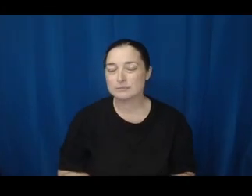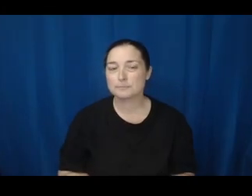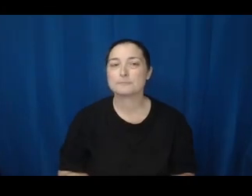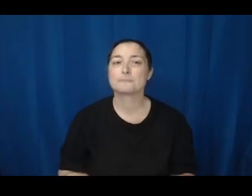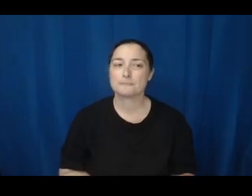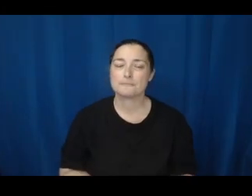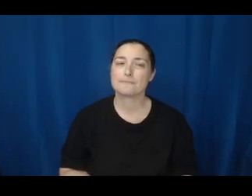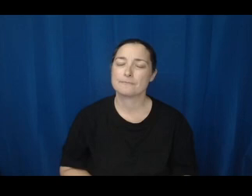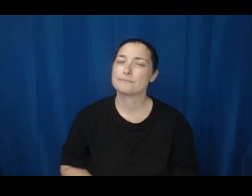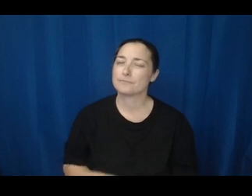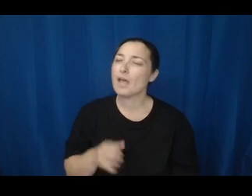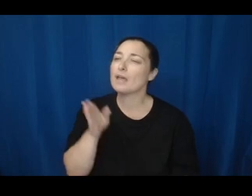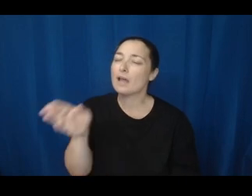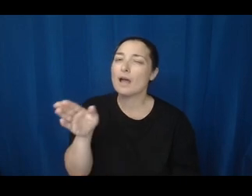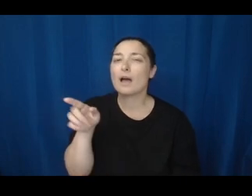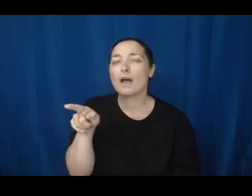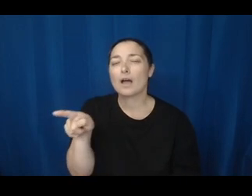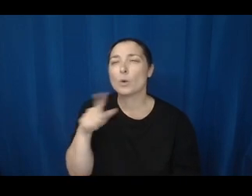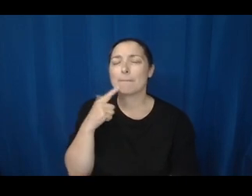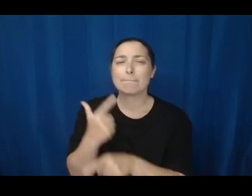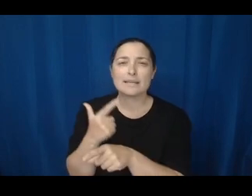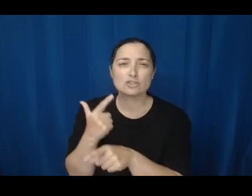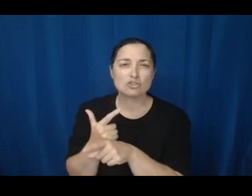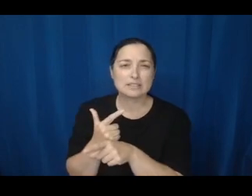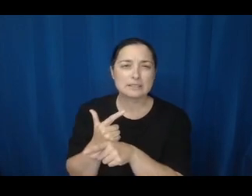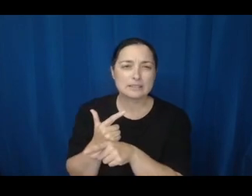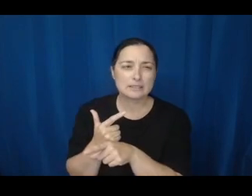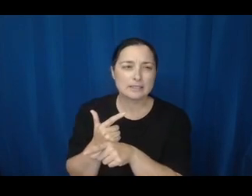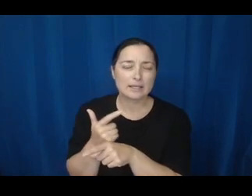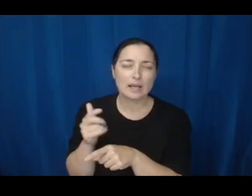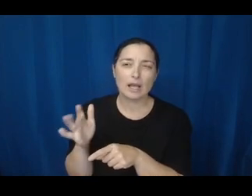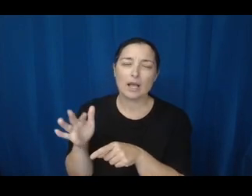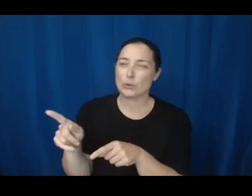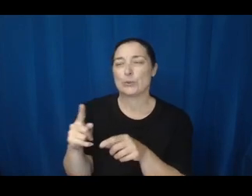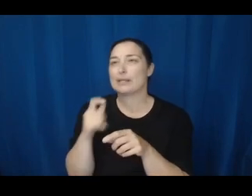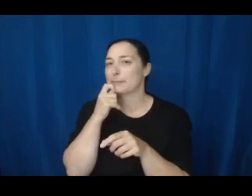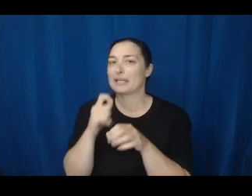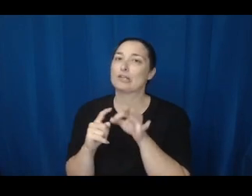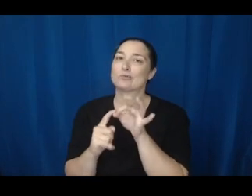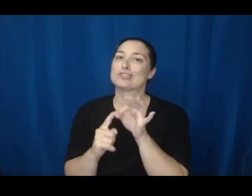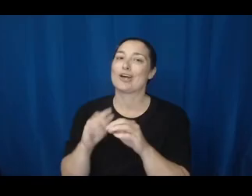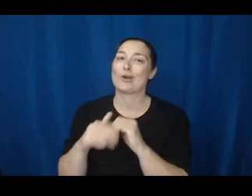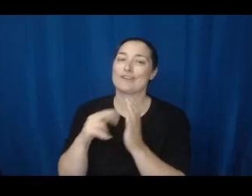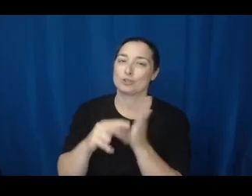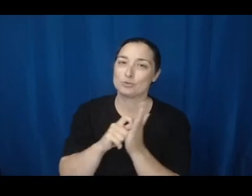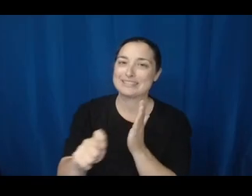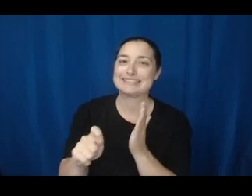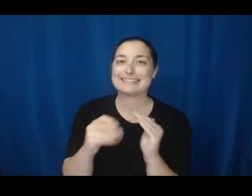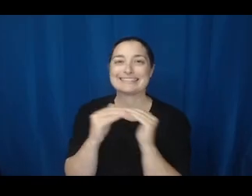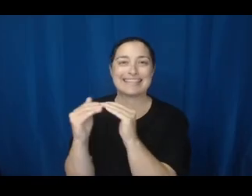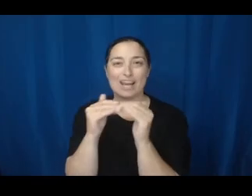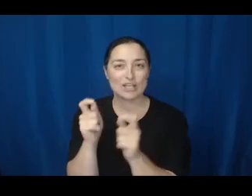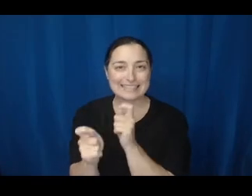mentioned you kind of, if I heard correctly, you criticized a little bit the literacy and numeracy and standardized testing. But what would you